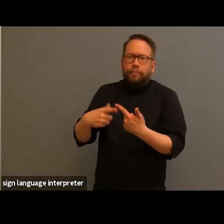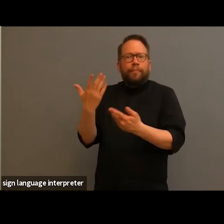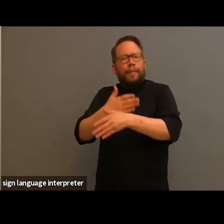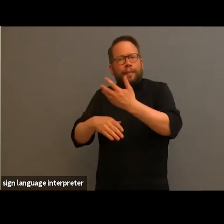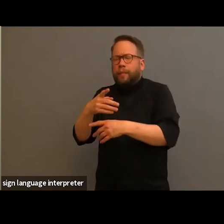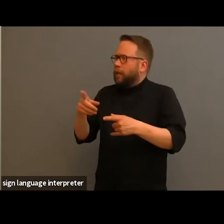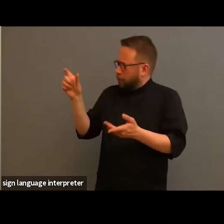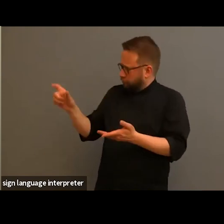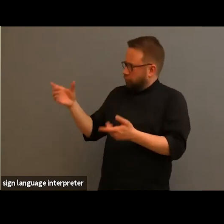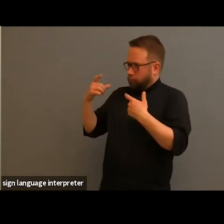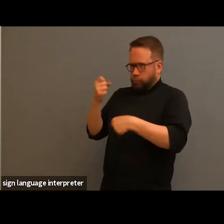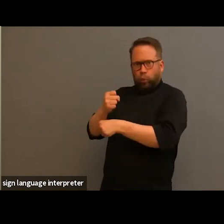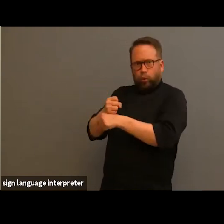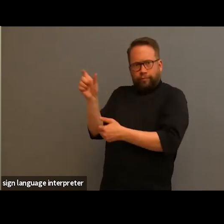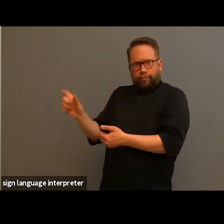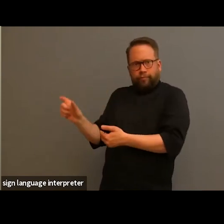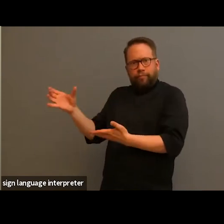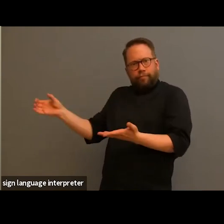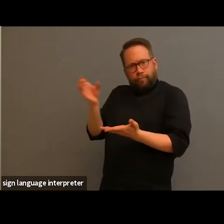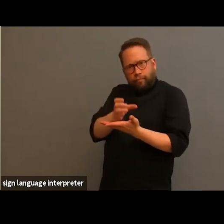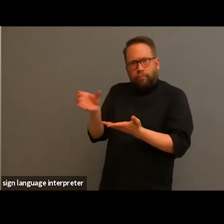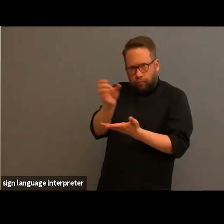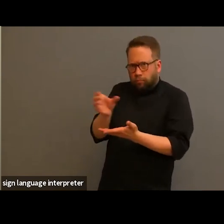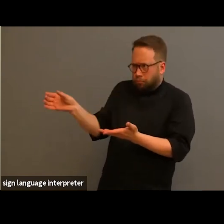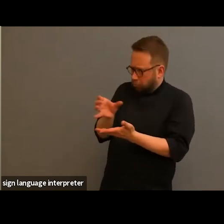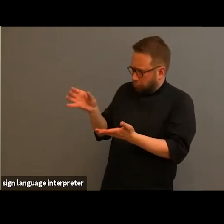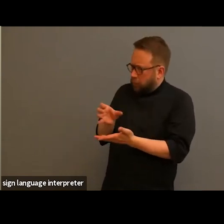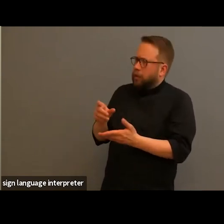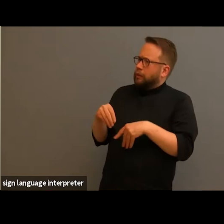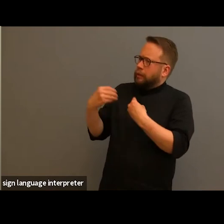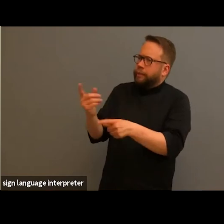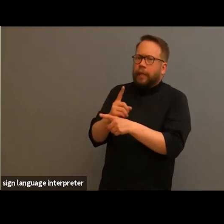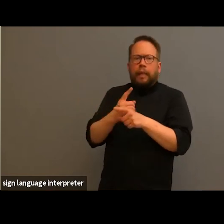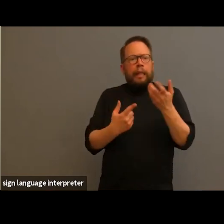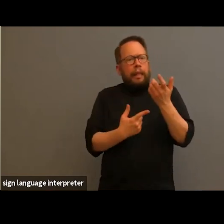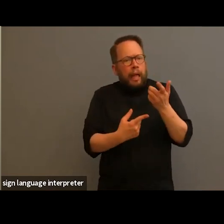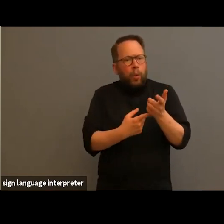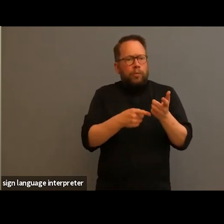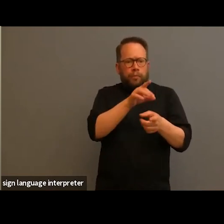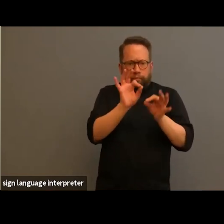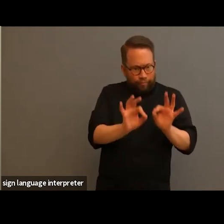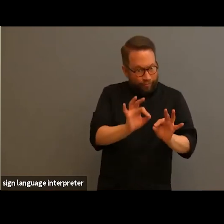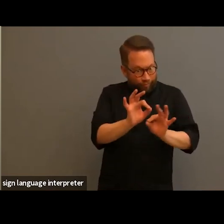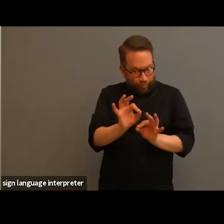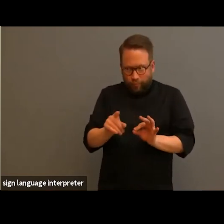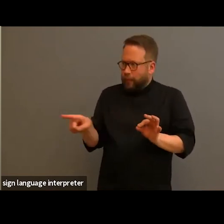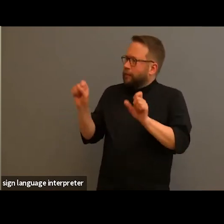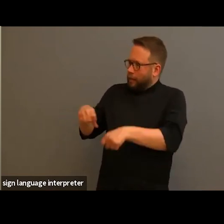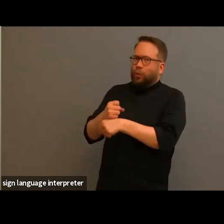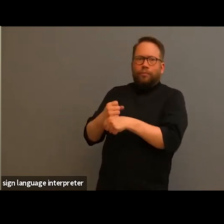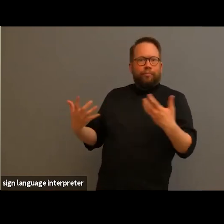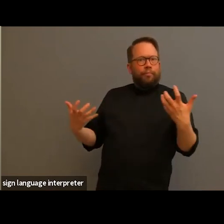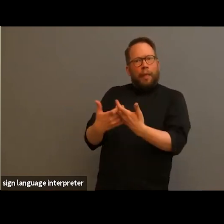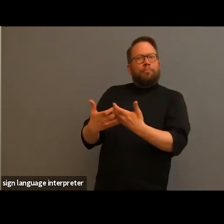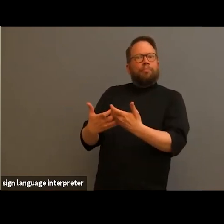individual accommodations. Inspired by the CRPD in South, previous general comment by